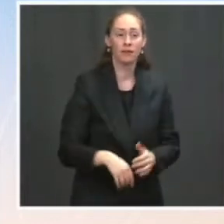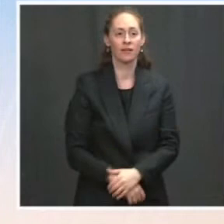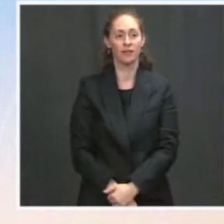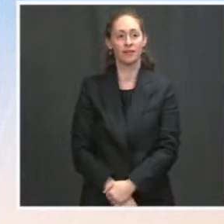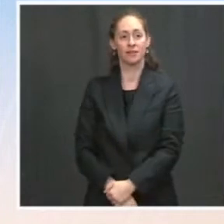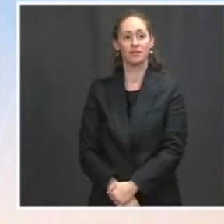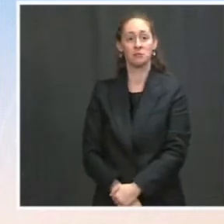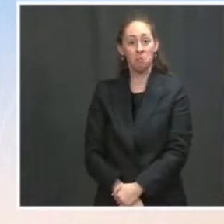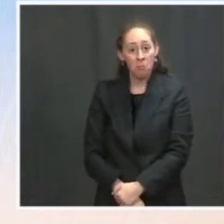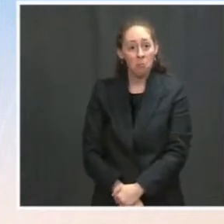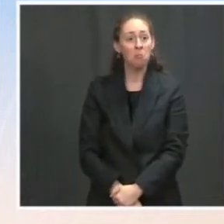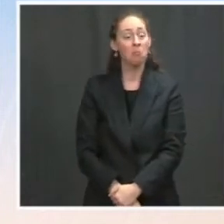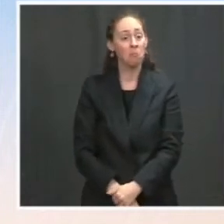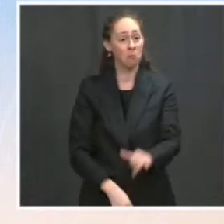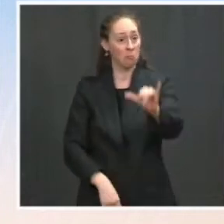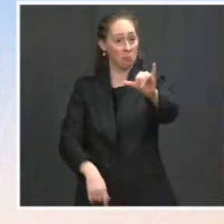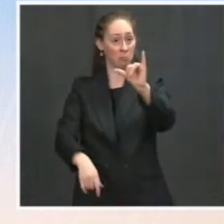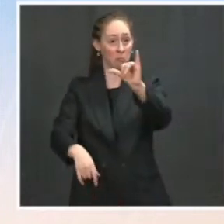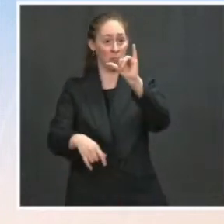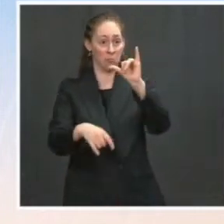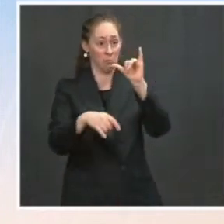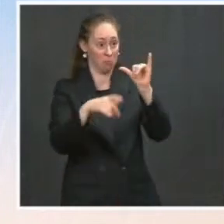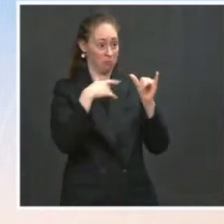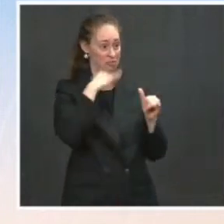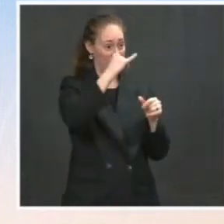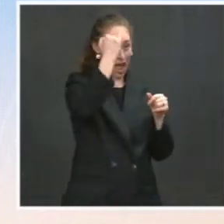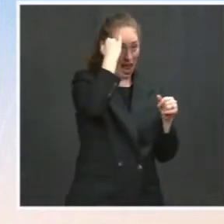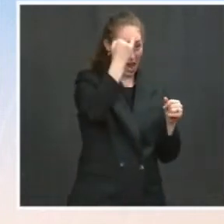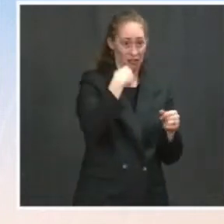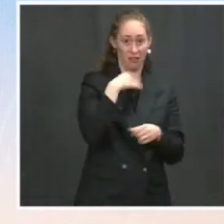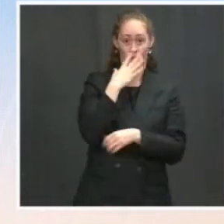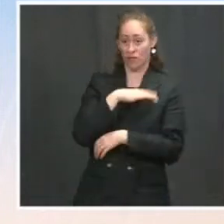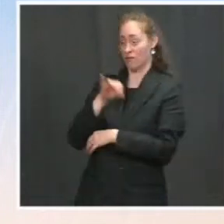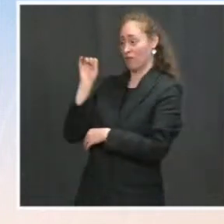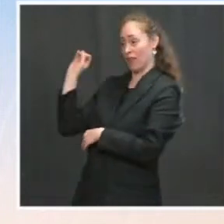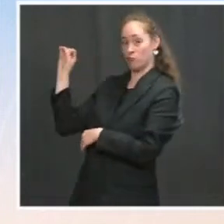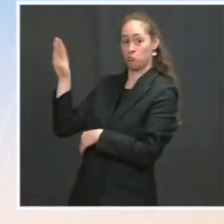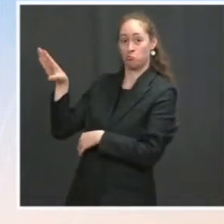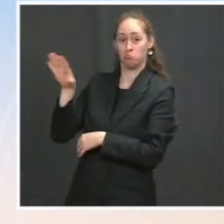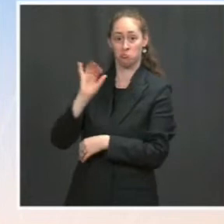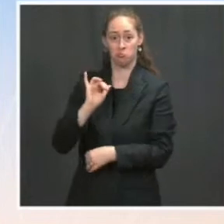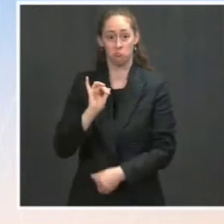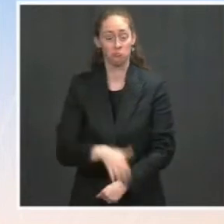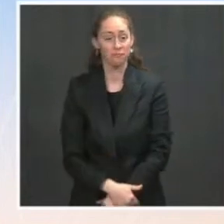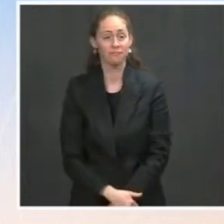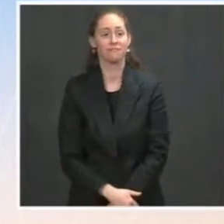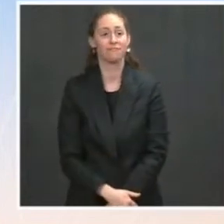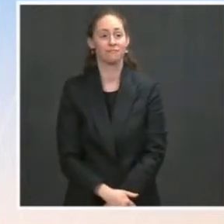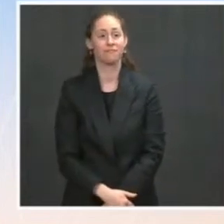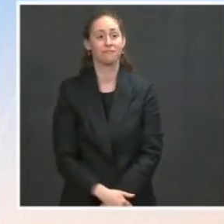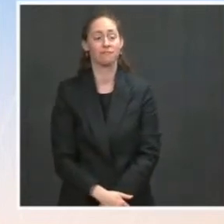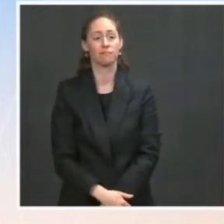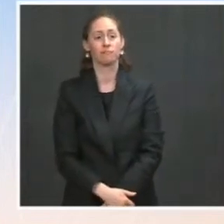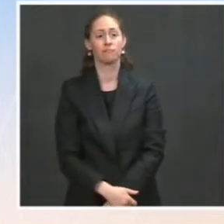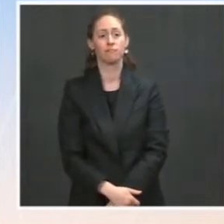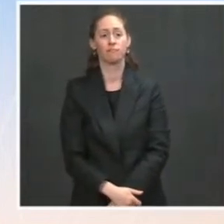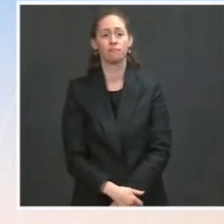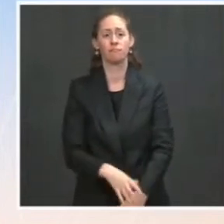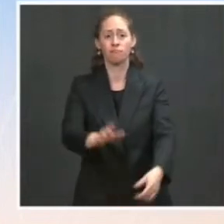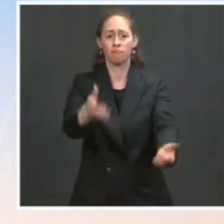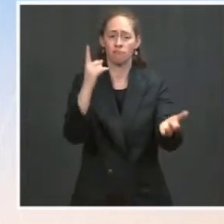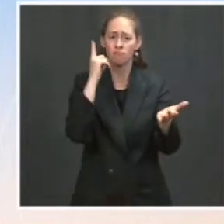the meetings later this week. That may be one of them. But again, I think it's important to note that we don't